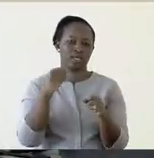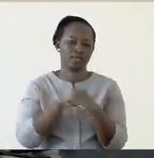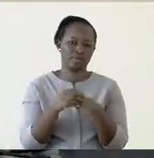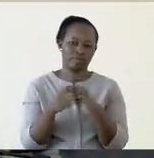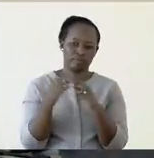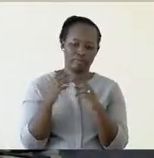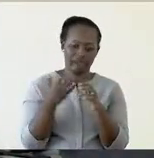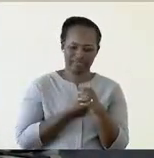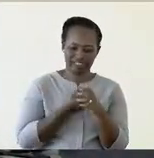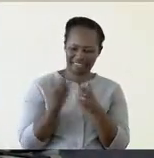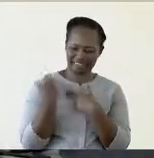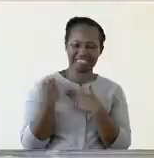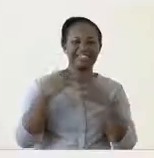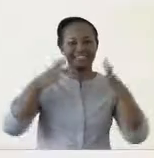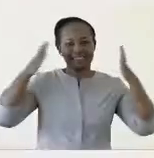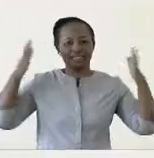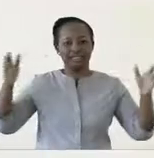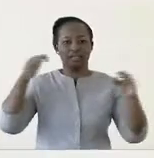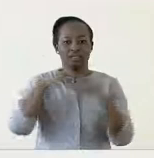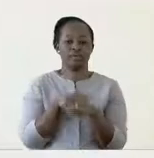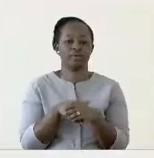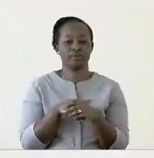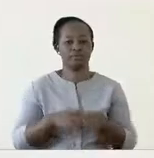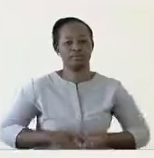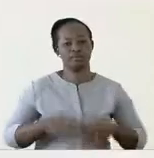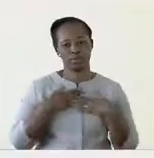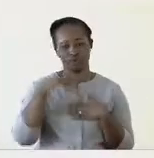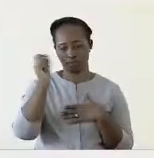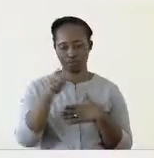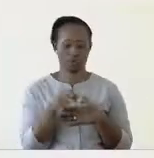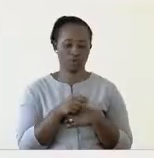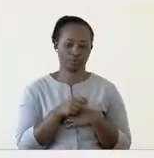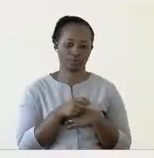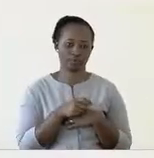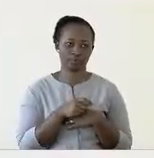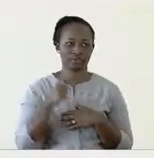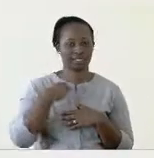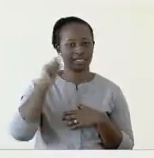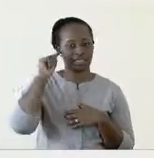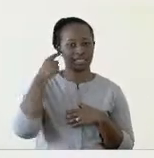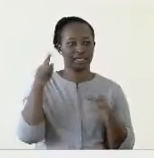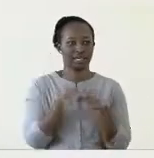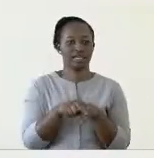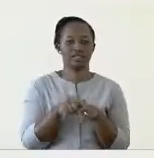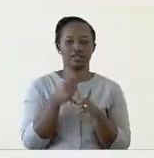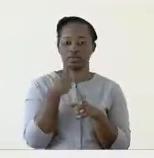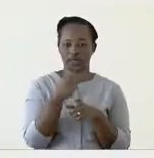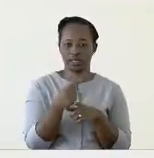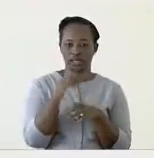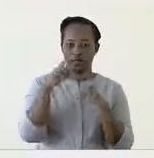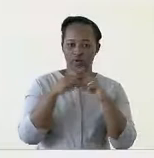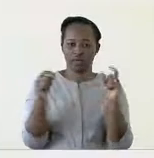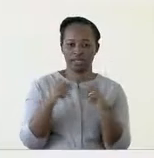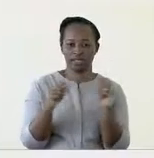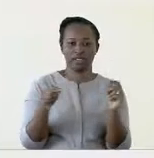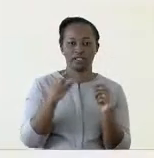role in homeostasis, in maintaining the internal environment. I don't think that you've forgotten the word homeostasis. I said